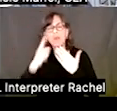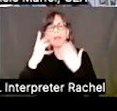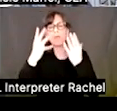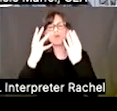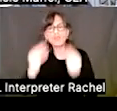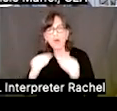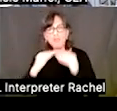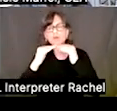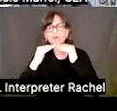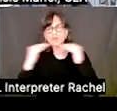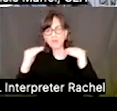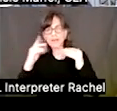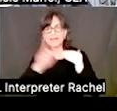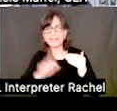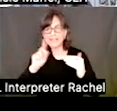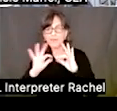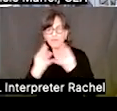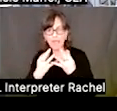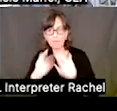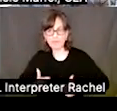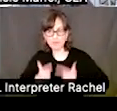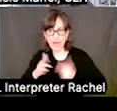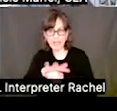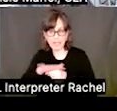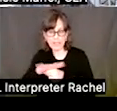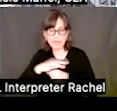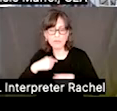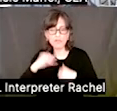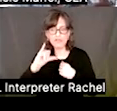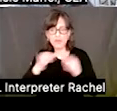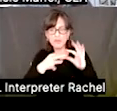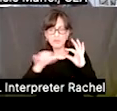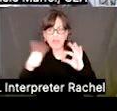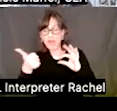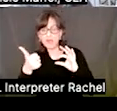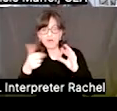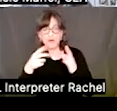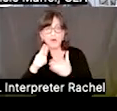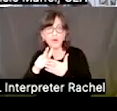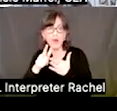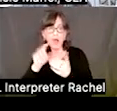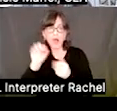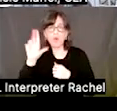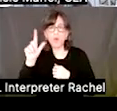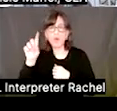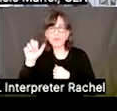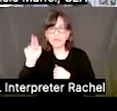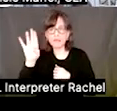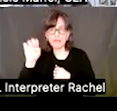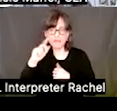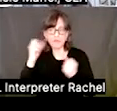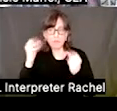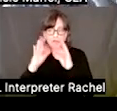single family dwellings. So it's a similar condition to the soft story ordinances that are being adopted throughout the state for multifamily, but this is for